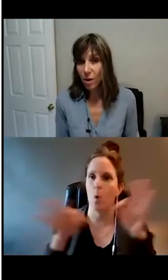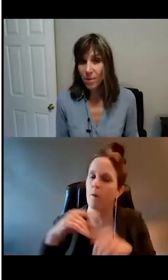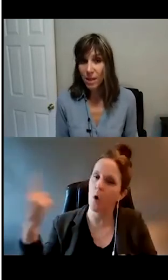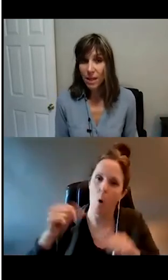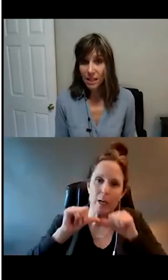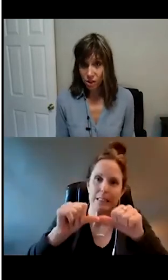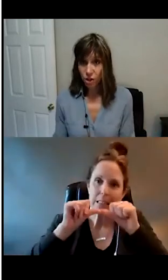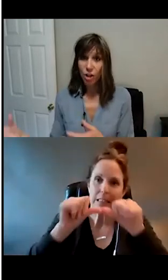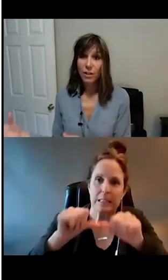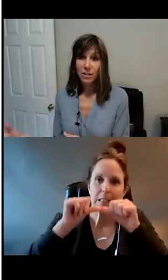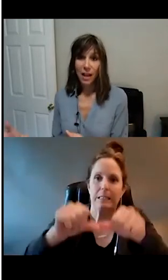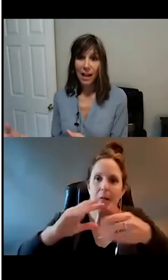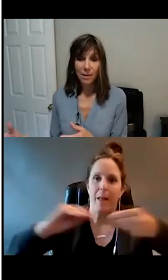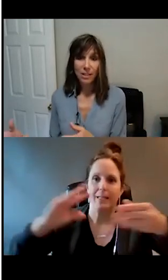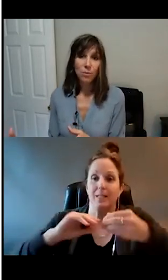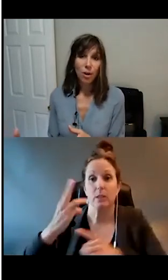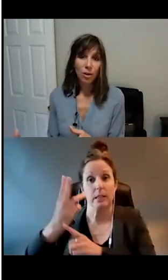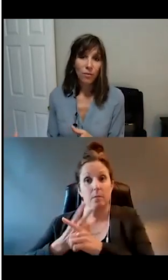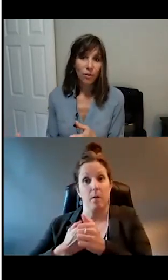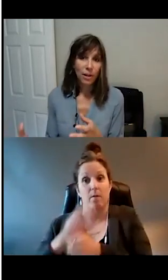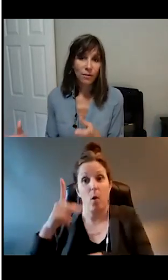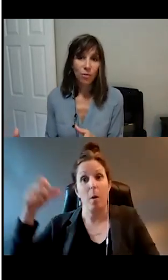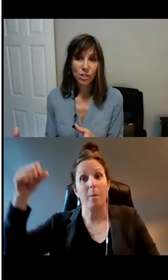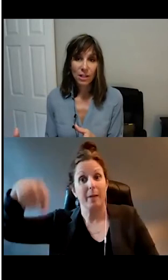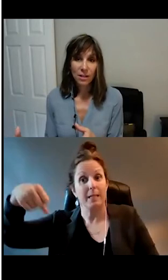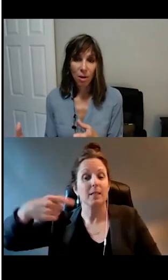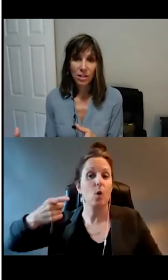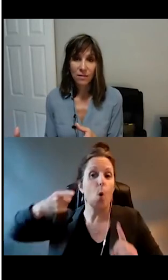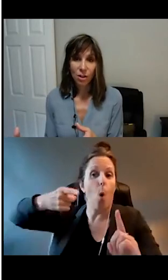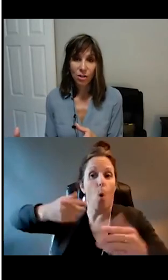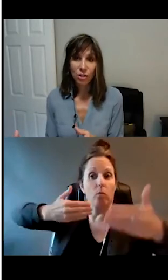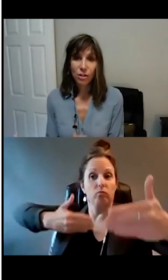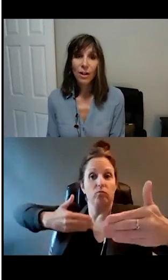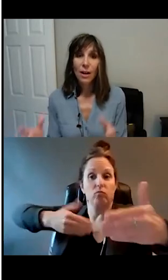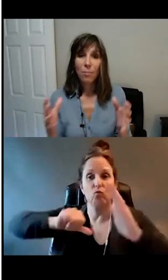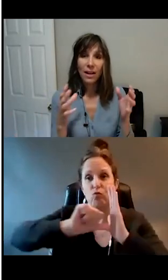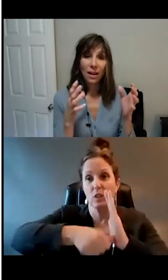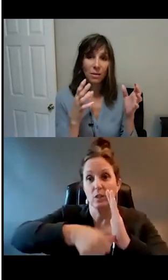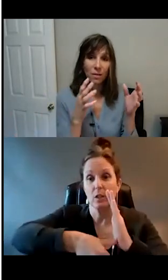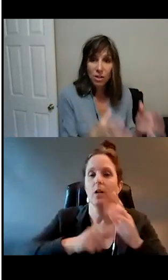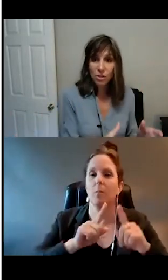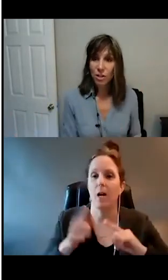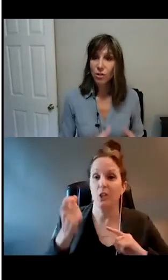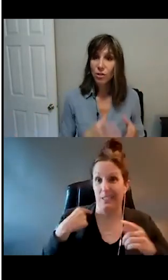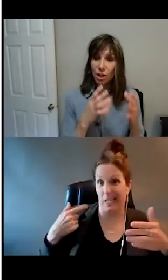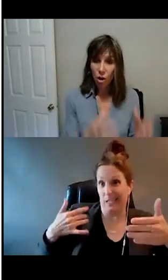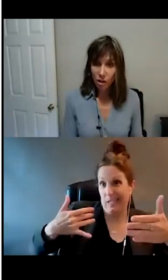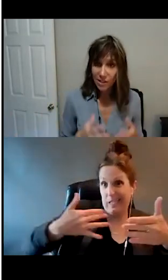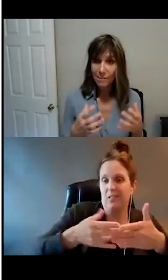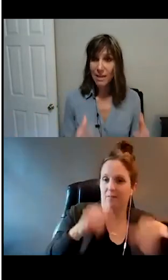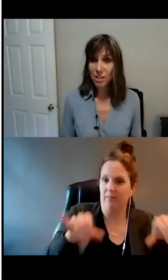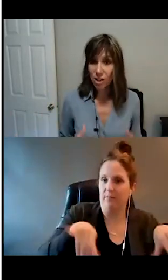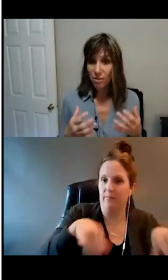6-month follow-up is good as a benchmark for reinforcing the positive culture, but leaders that are